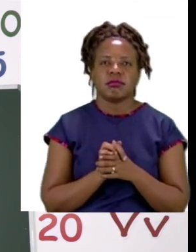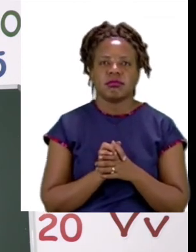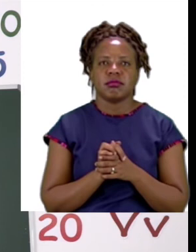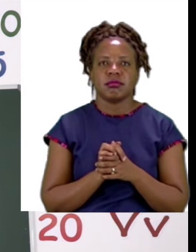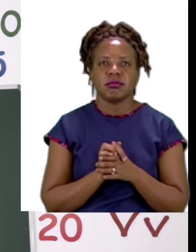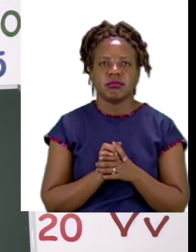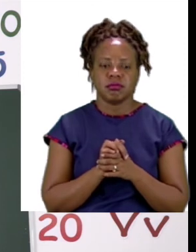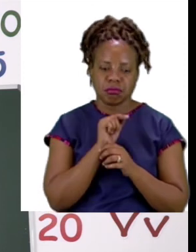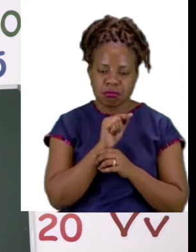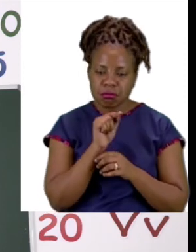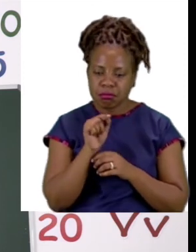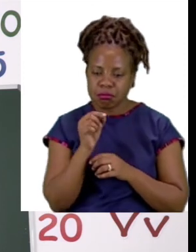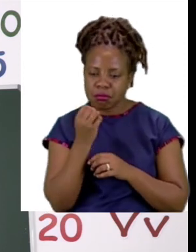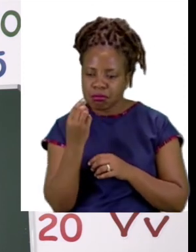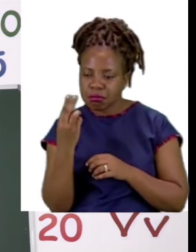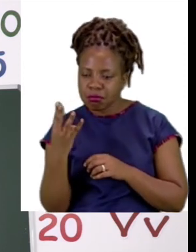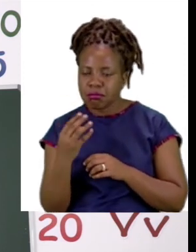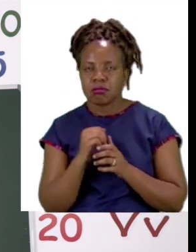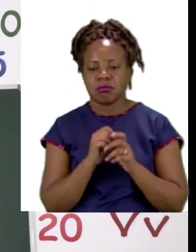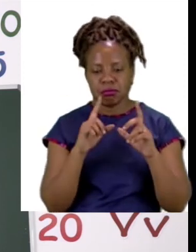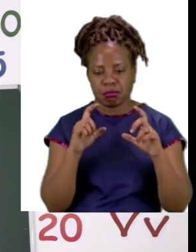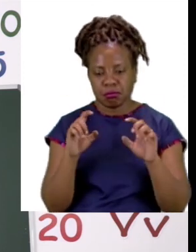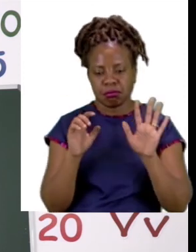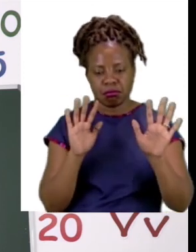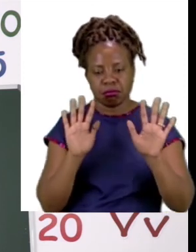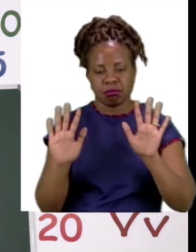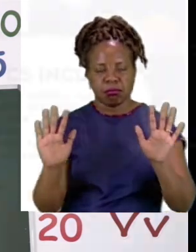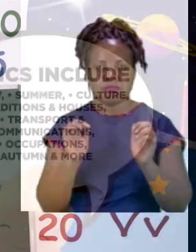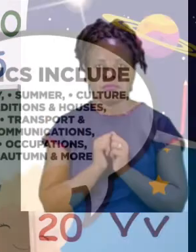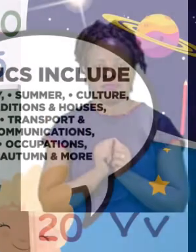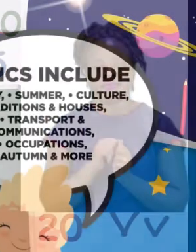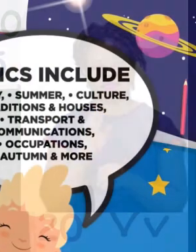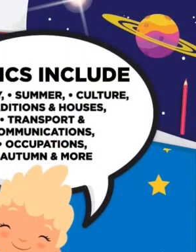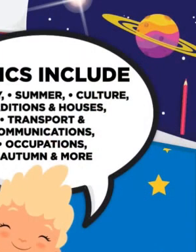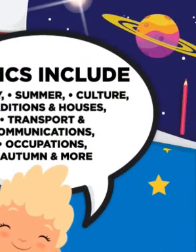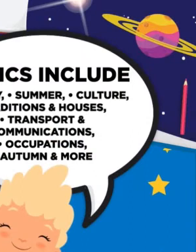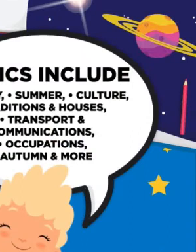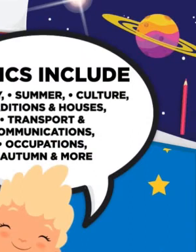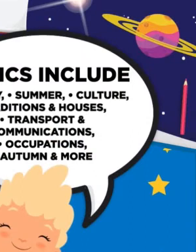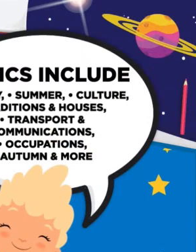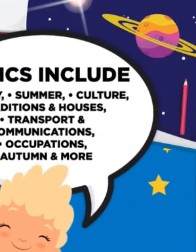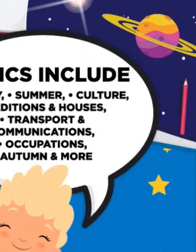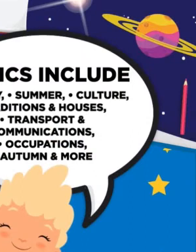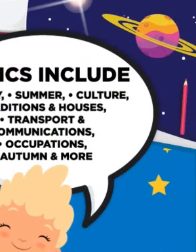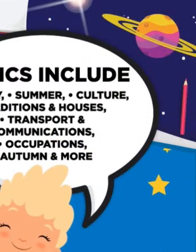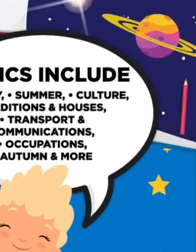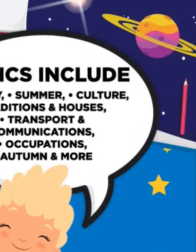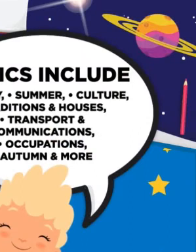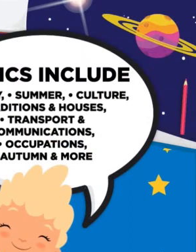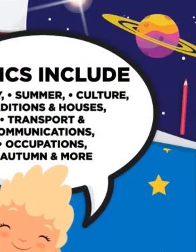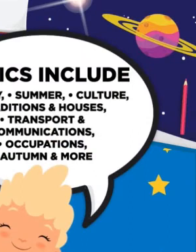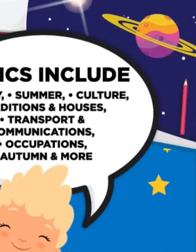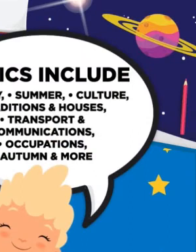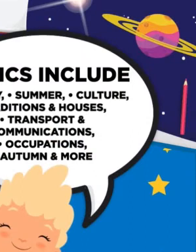them, use your fingers. I will see you soon after the advert break. Do you have children in the age range of 5 to